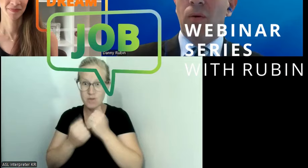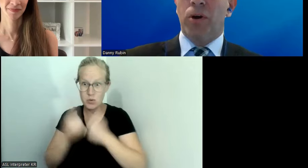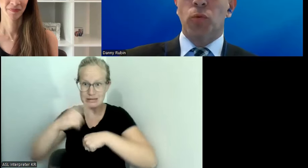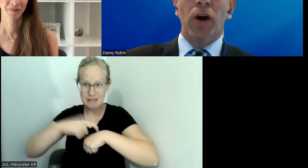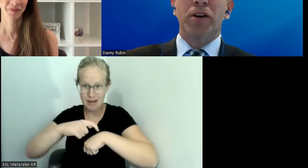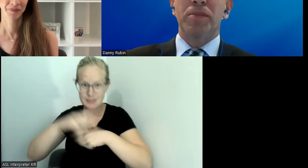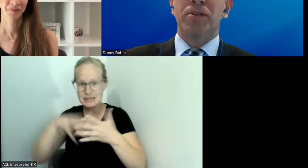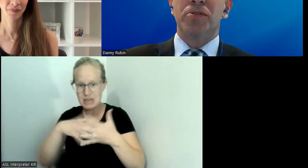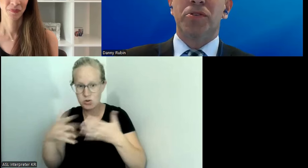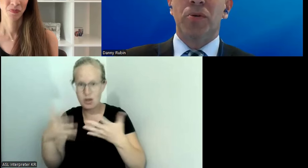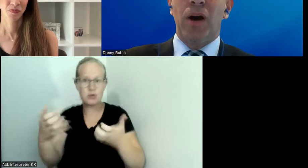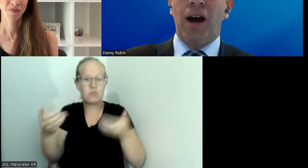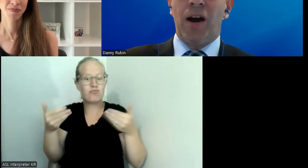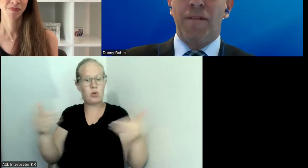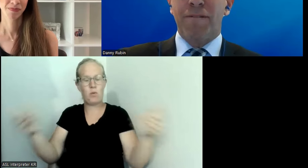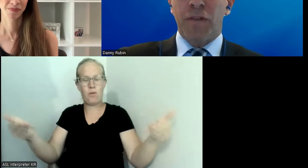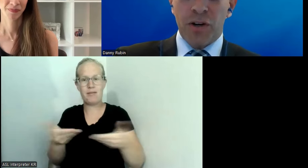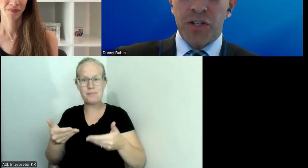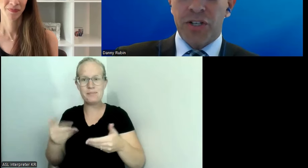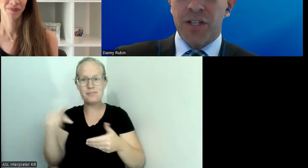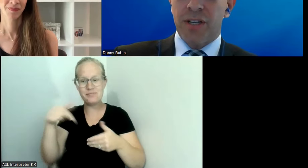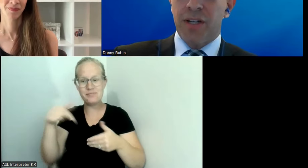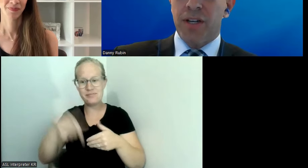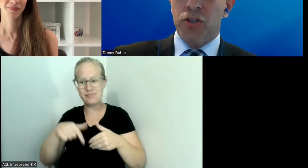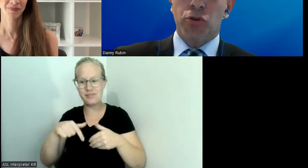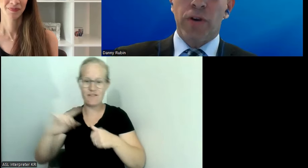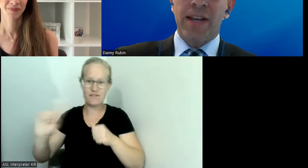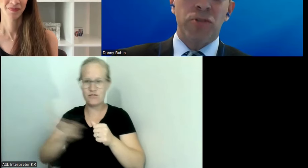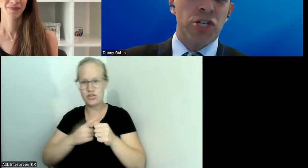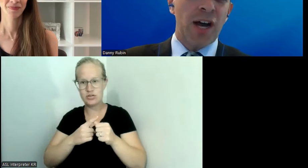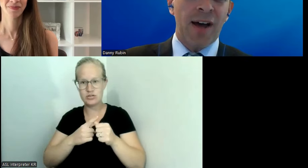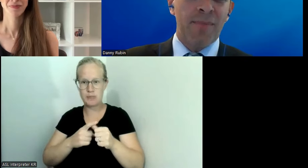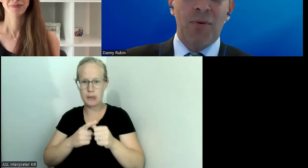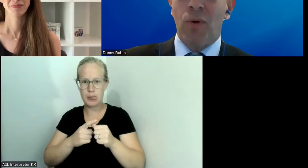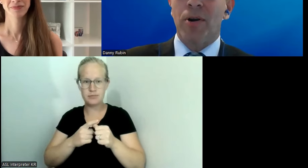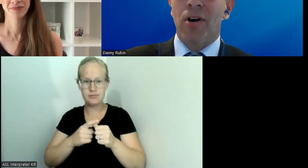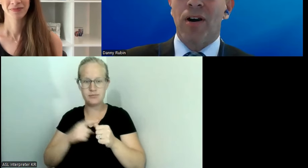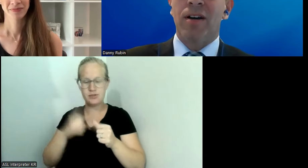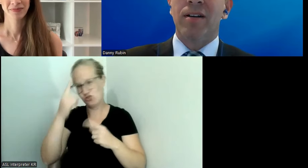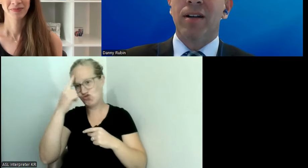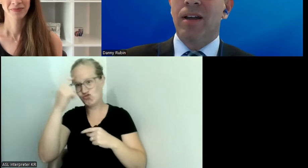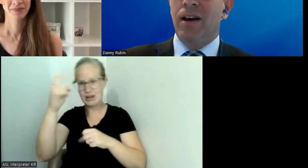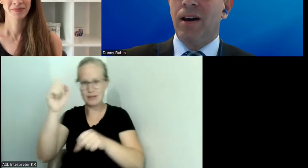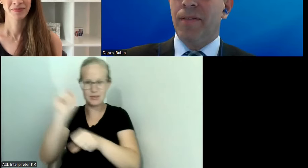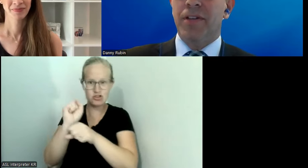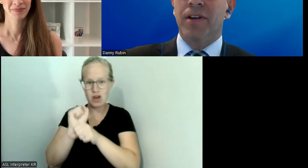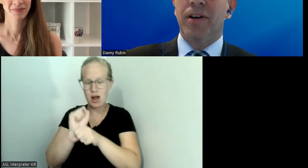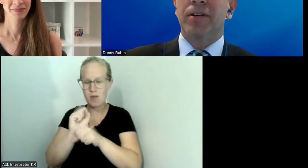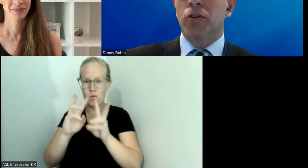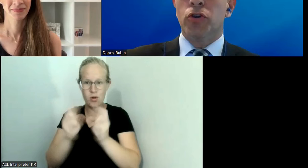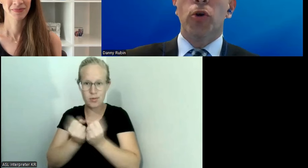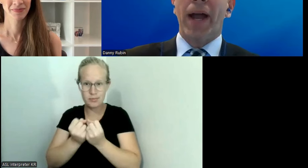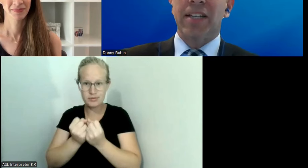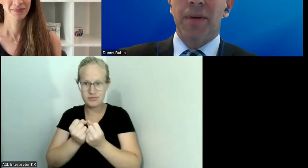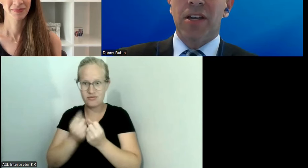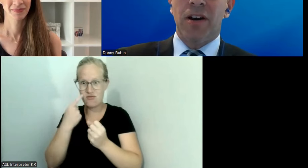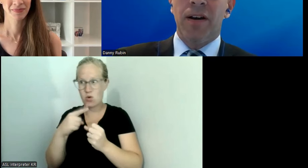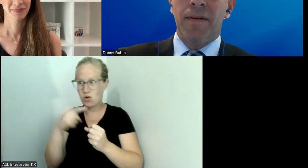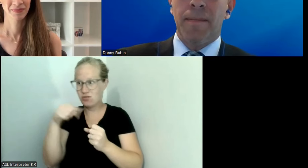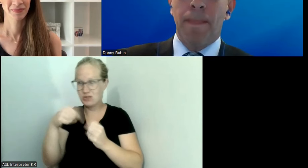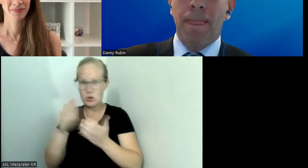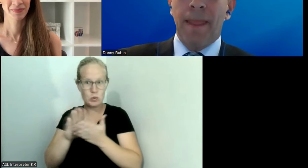I want to welcome you to our first dream job webinar of the new